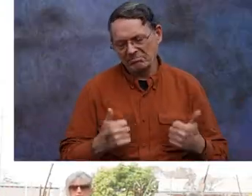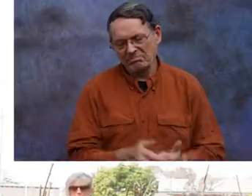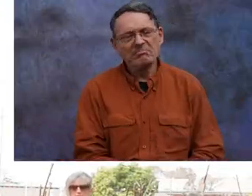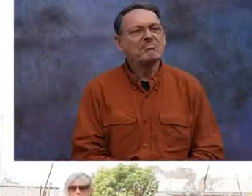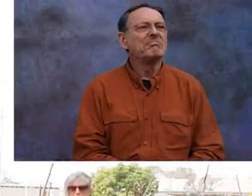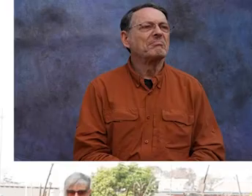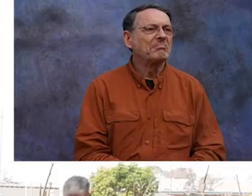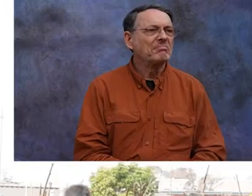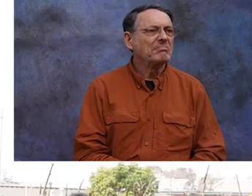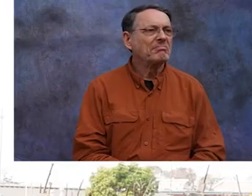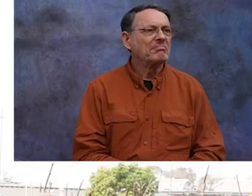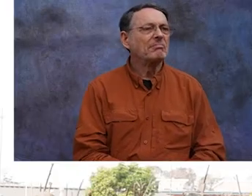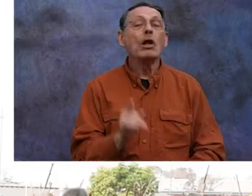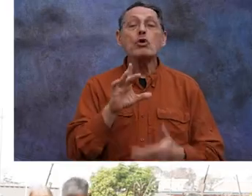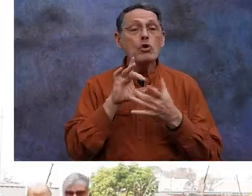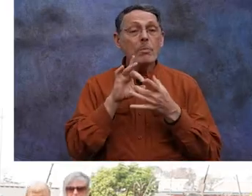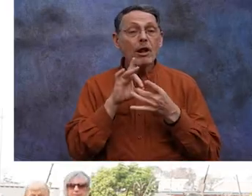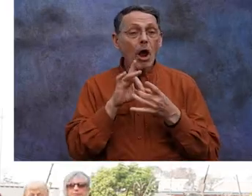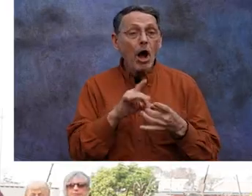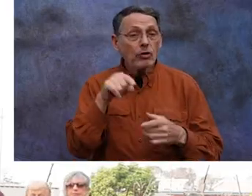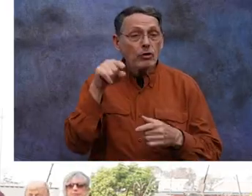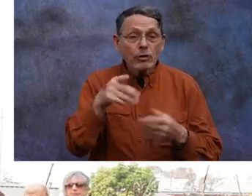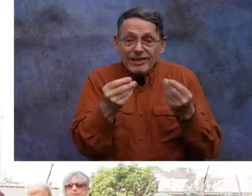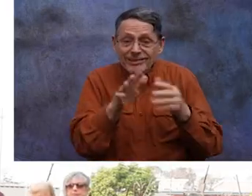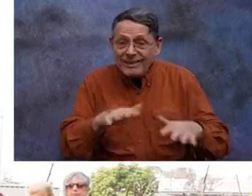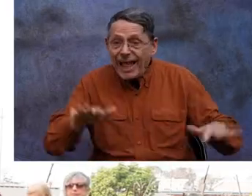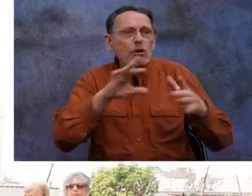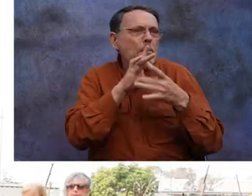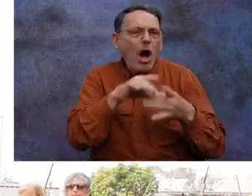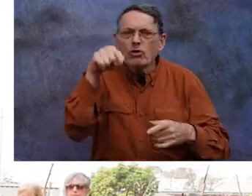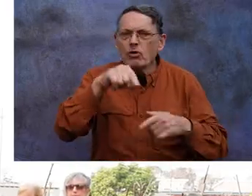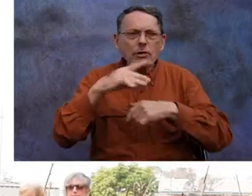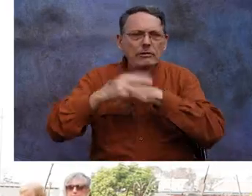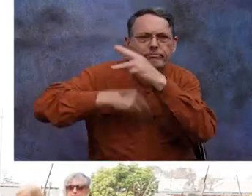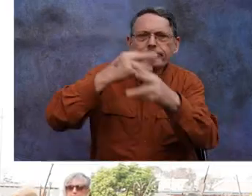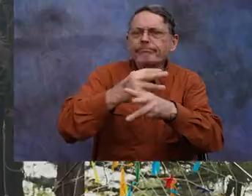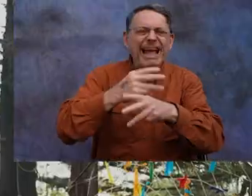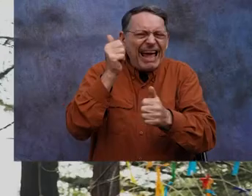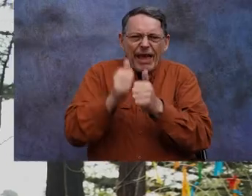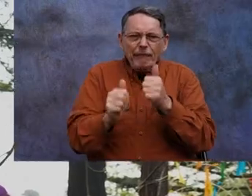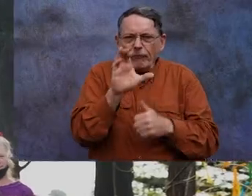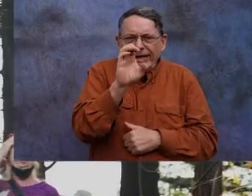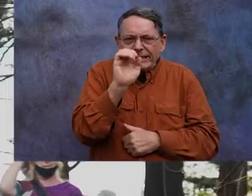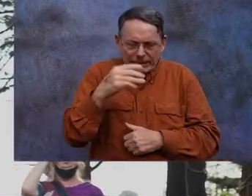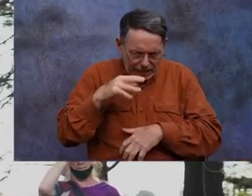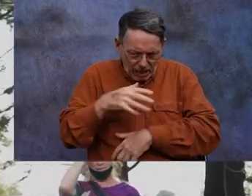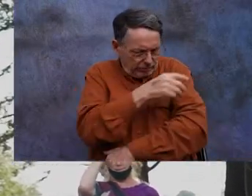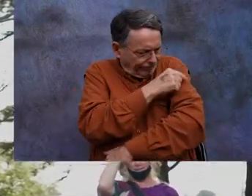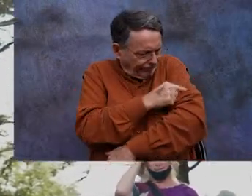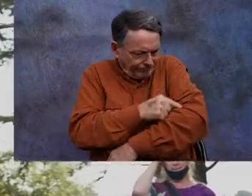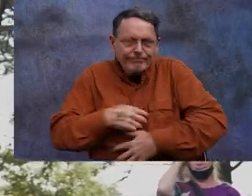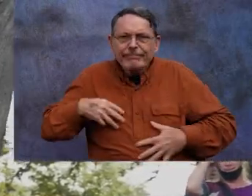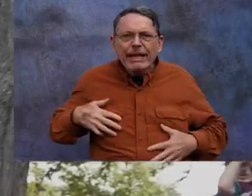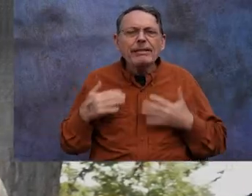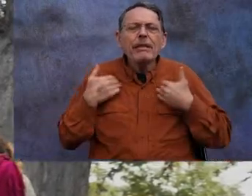You belong to this land, you belong to this planet. Every cell in your body has come from the